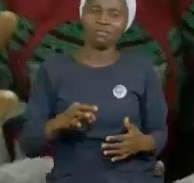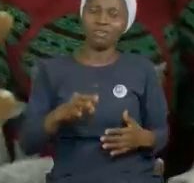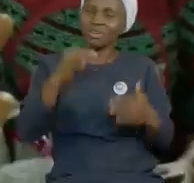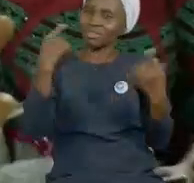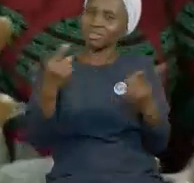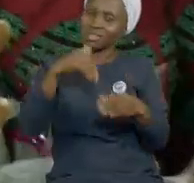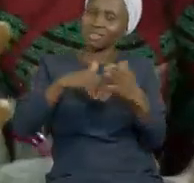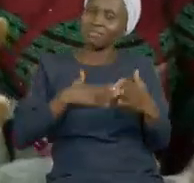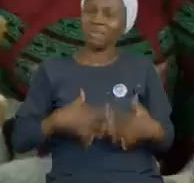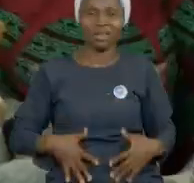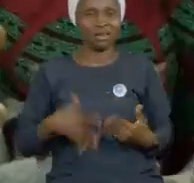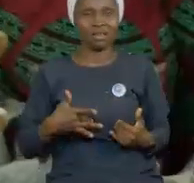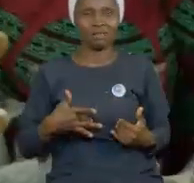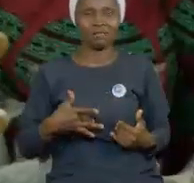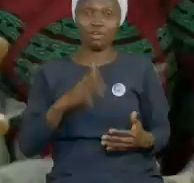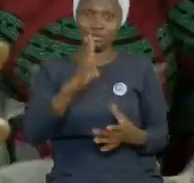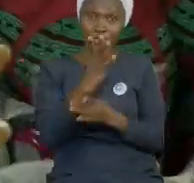life.